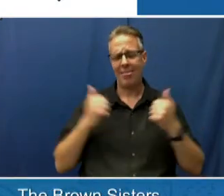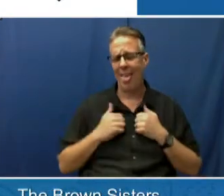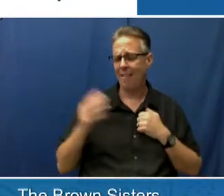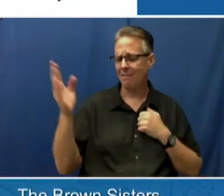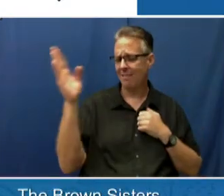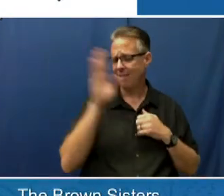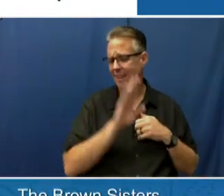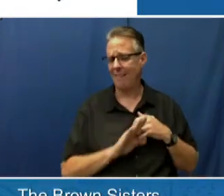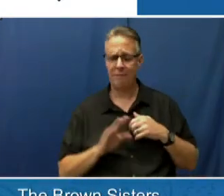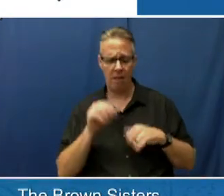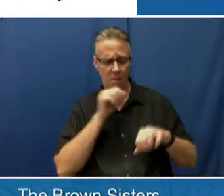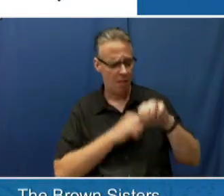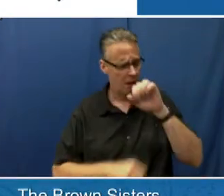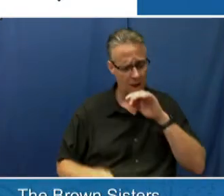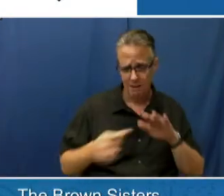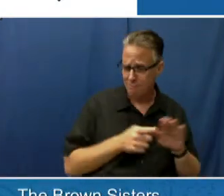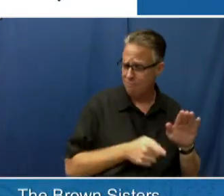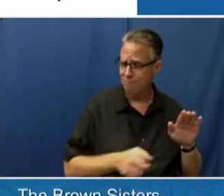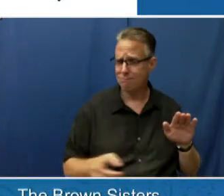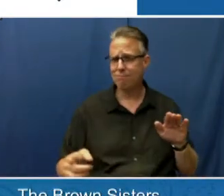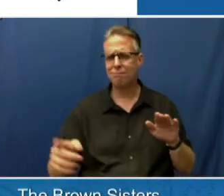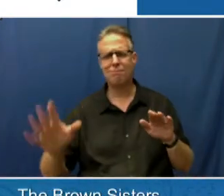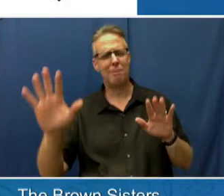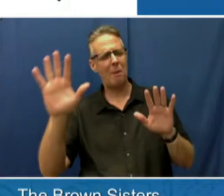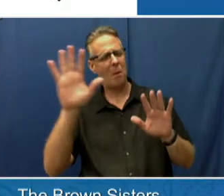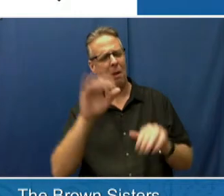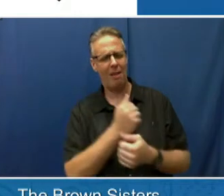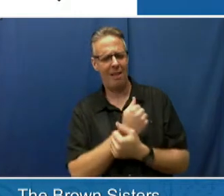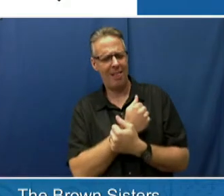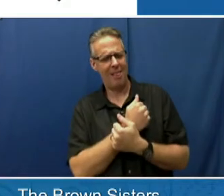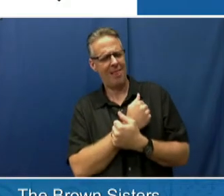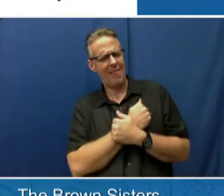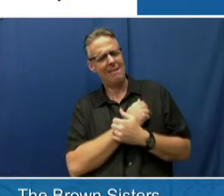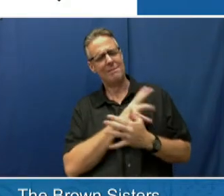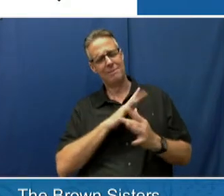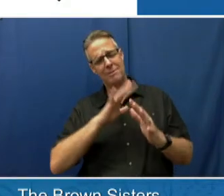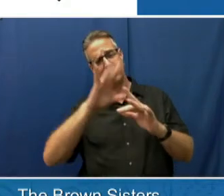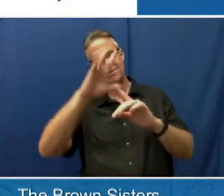is more than an